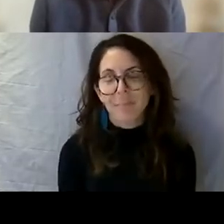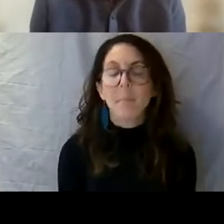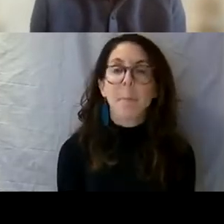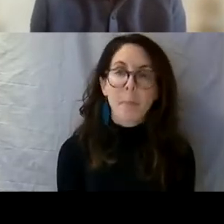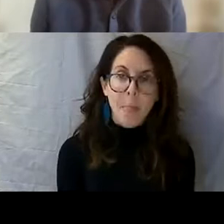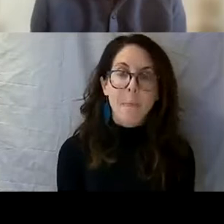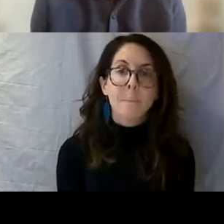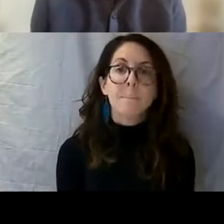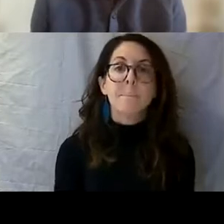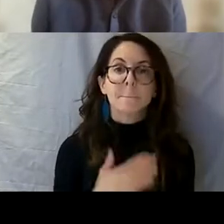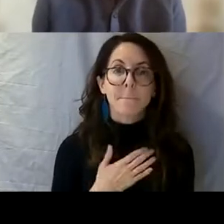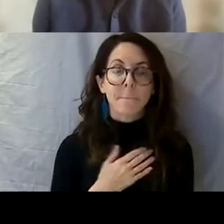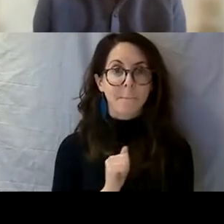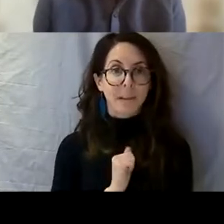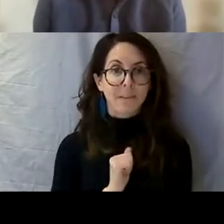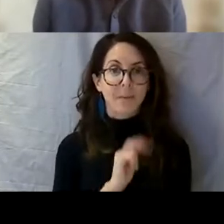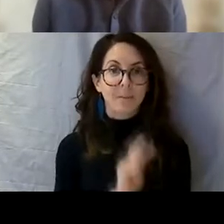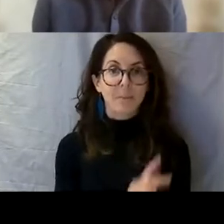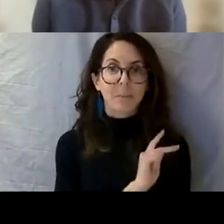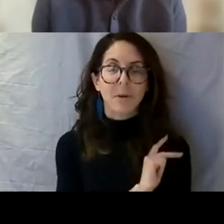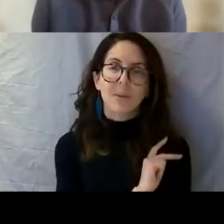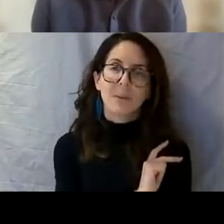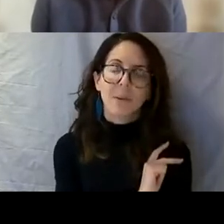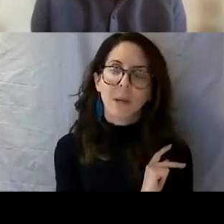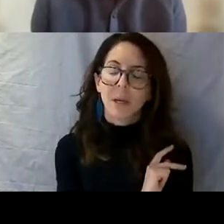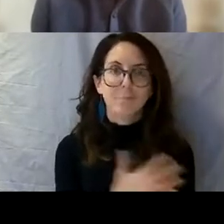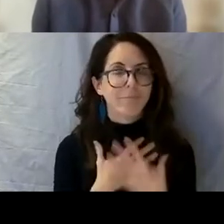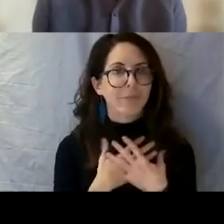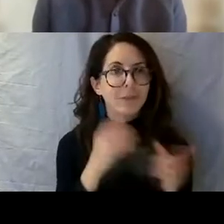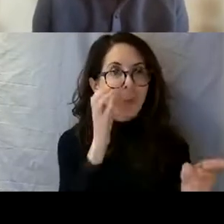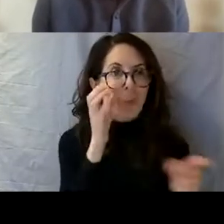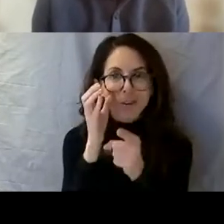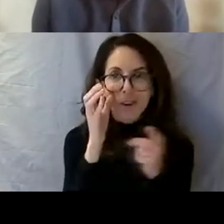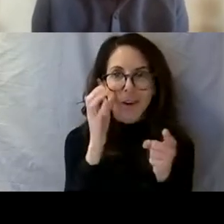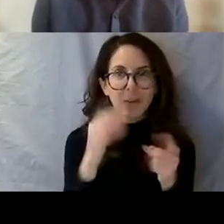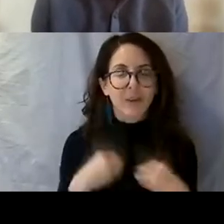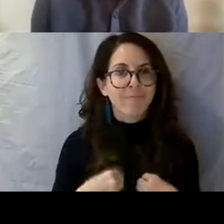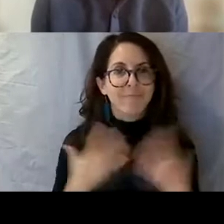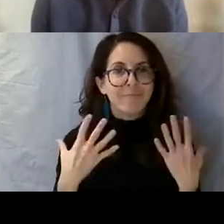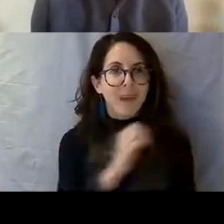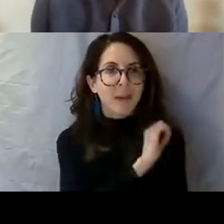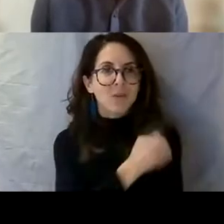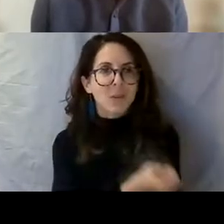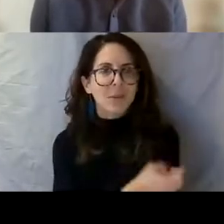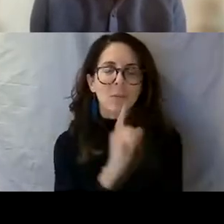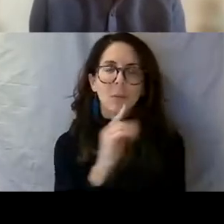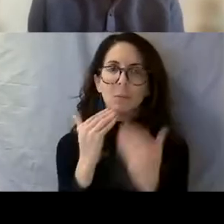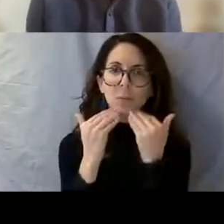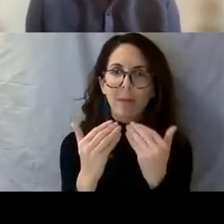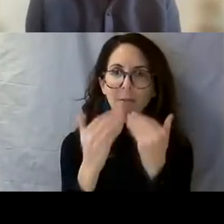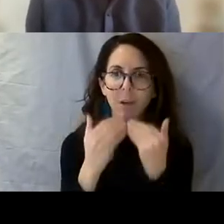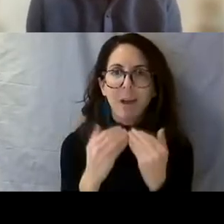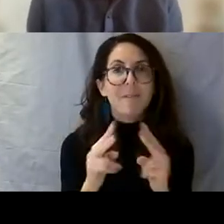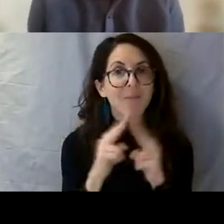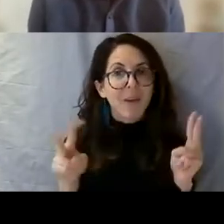that I personally have been inspired and energized by this discussion, and I am very grateful for the really damn good